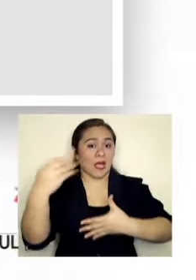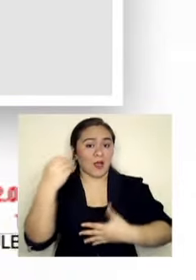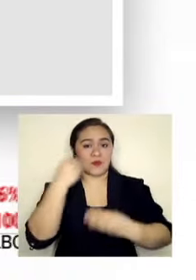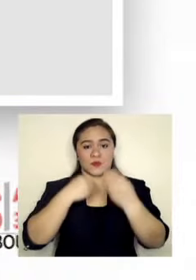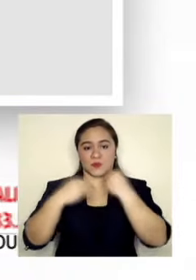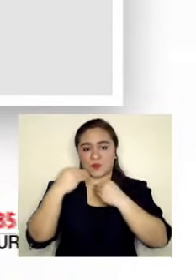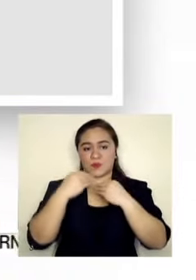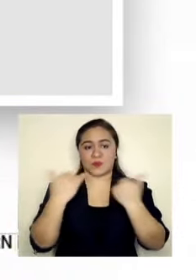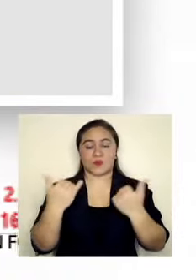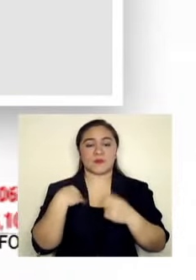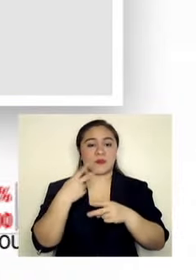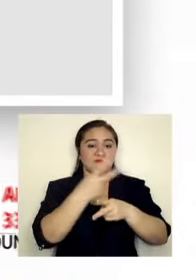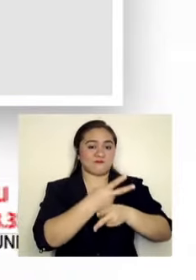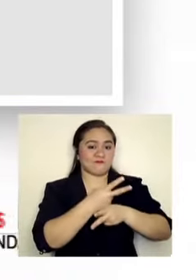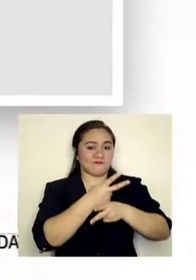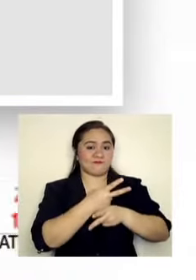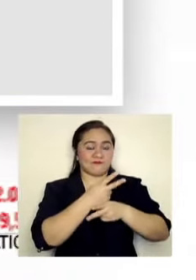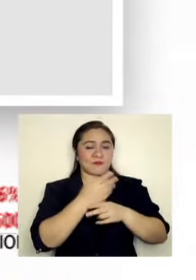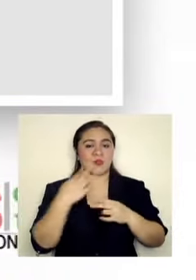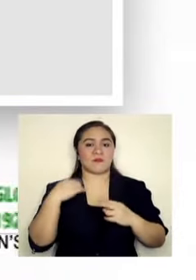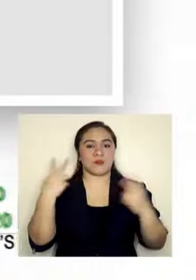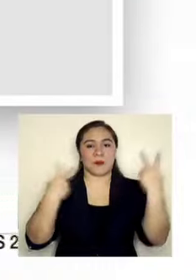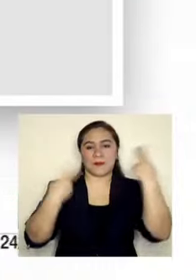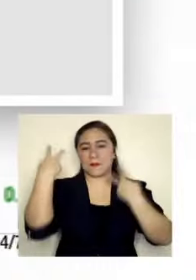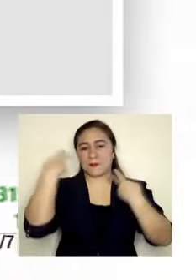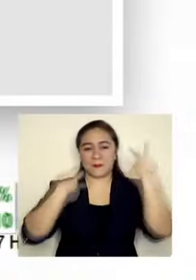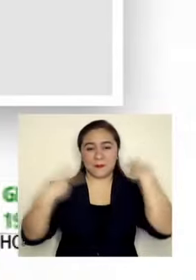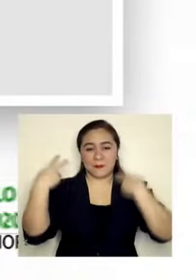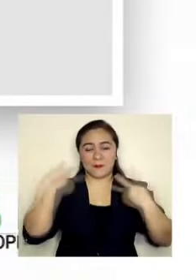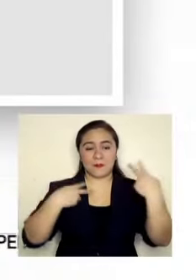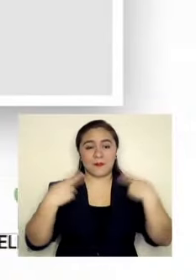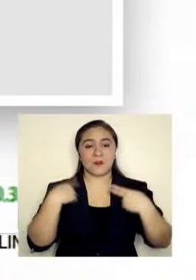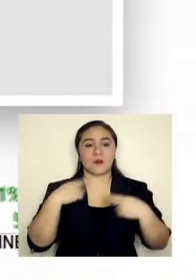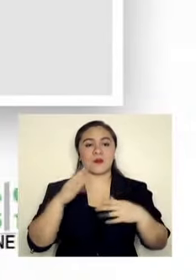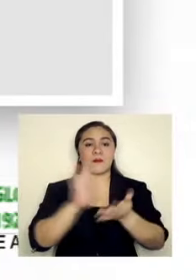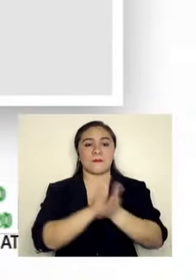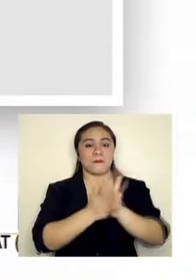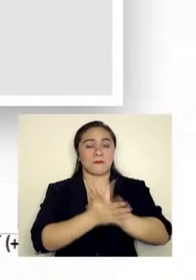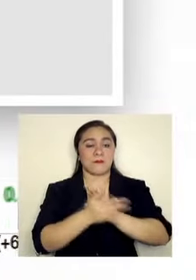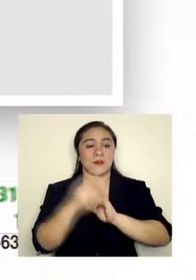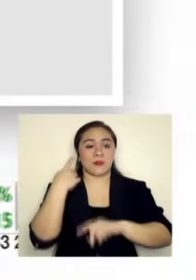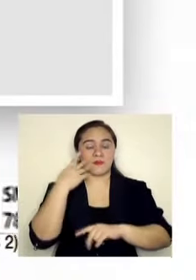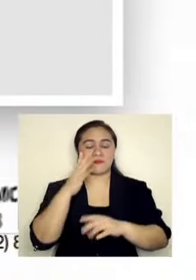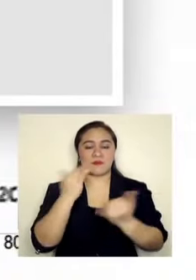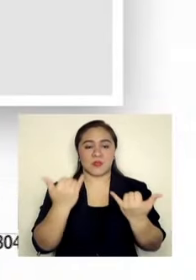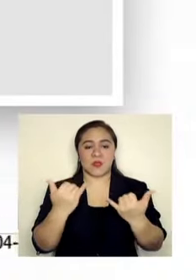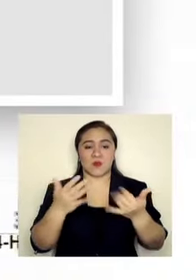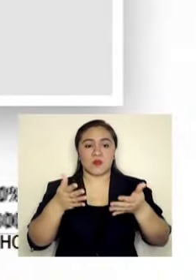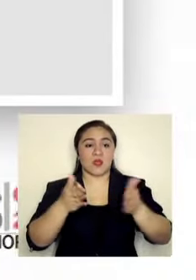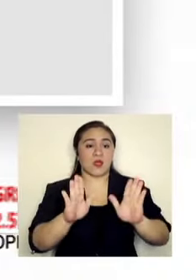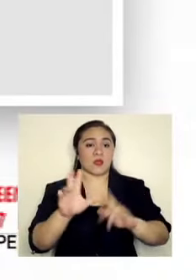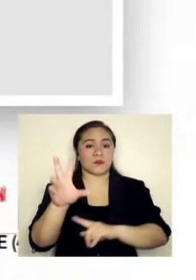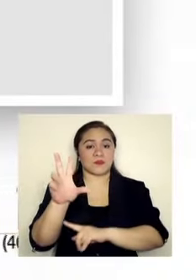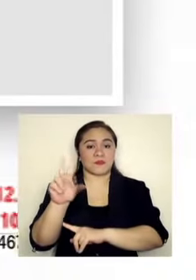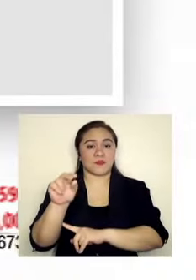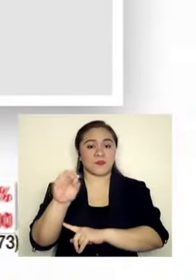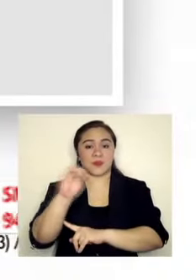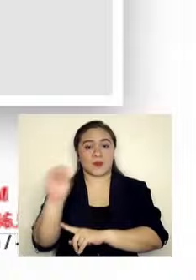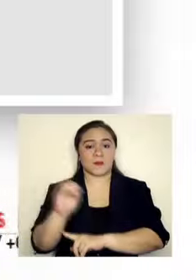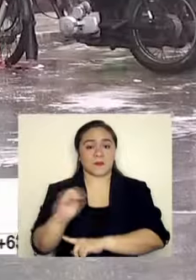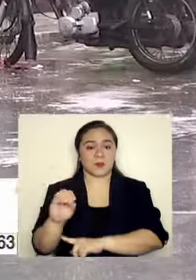care services such as salons and spas, as well as outdoor tourist attractions, will be allowed at 30%